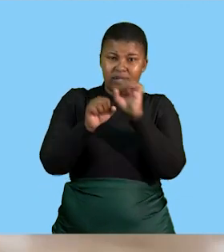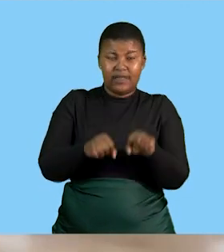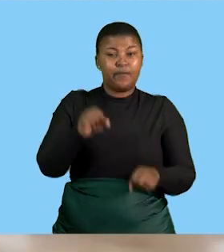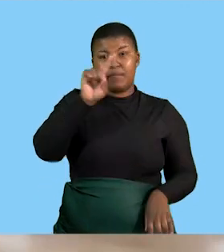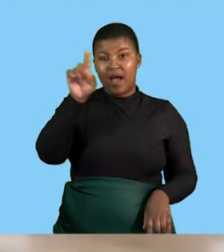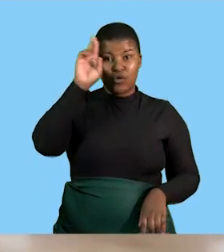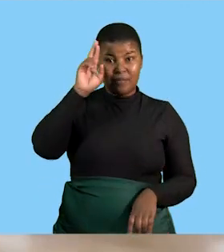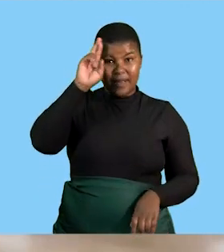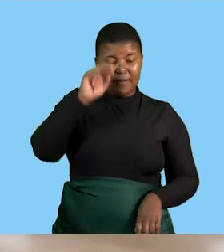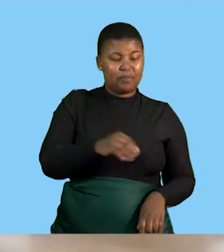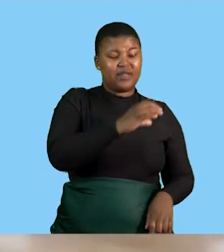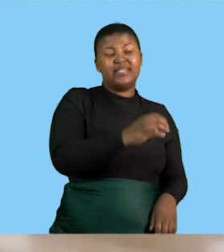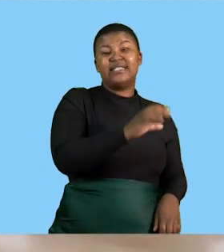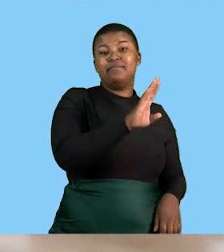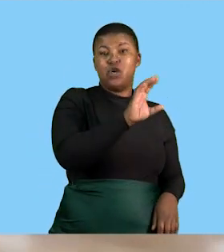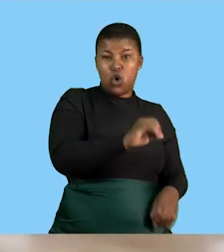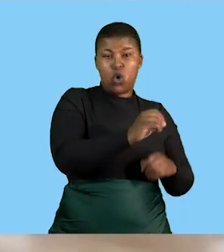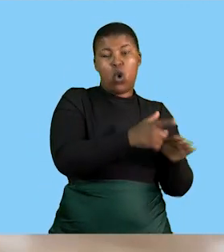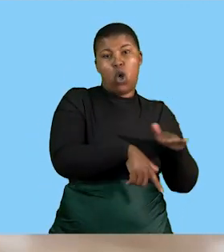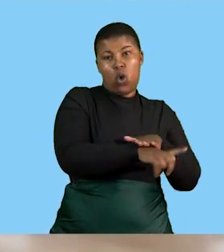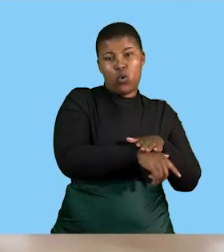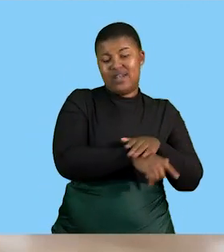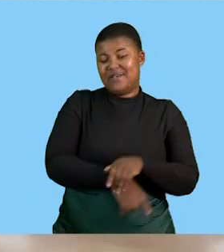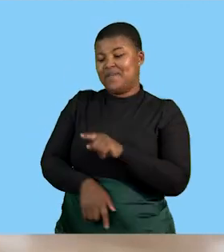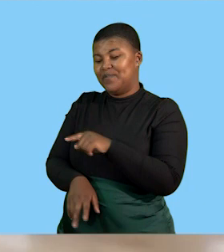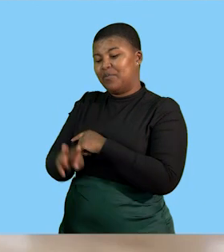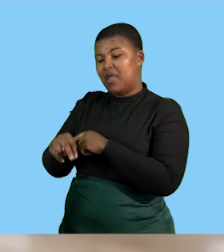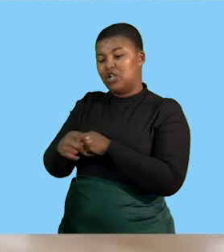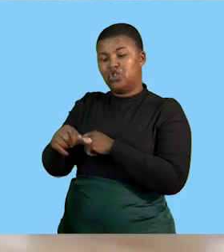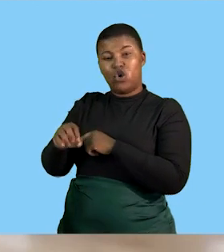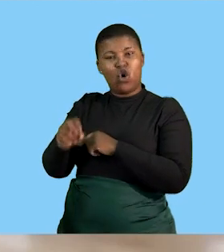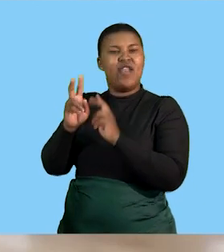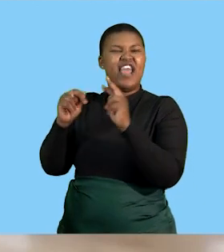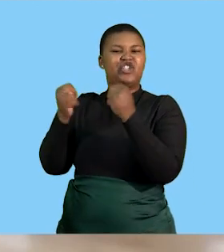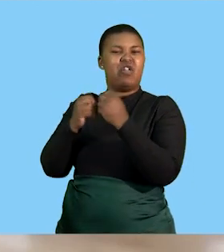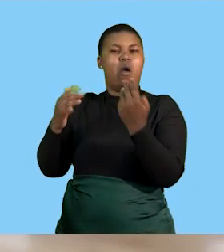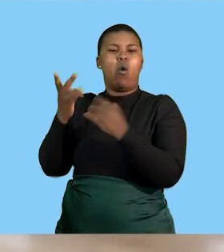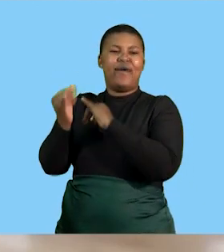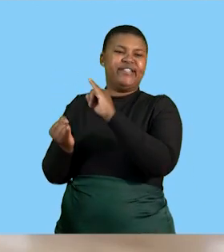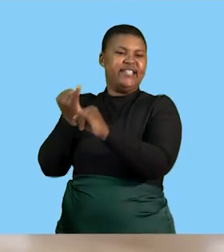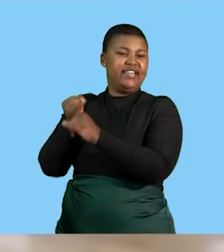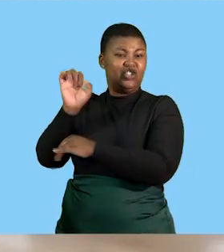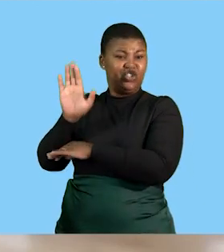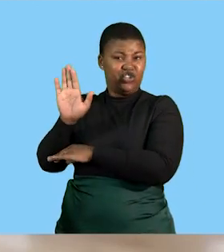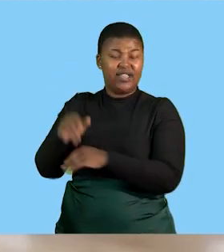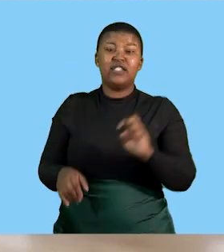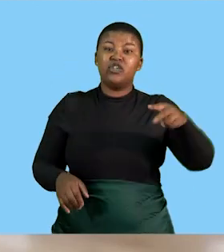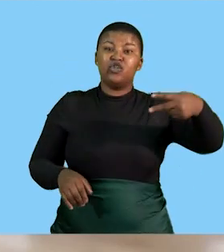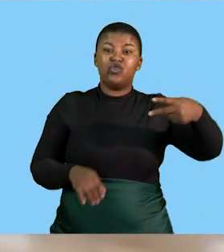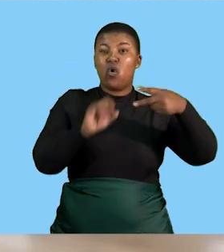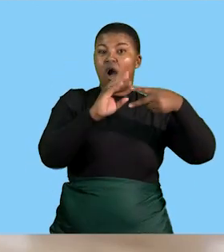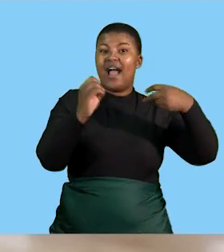operate locally, NGOs nationally or internationally. All right, so that is our first two